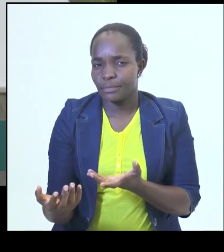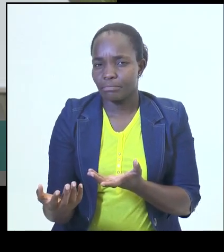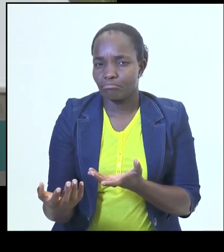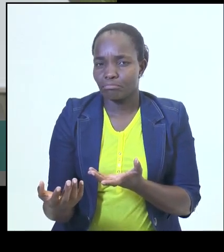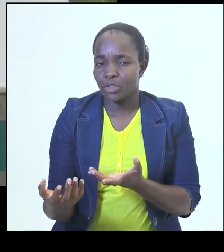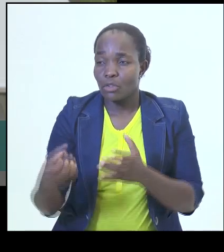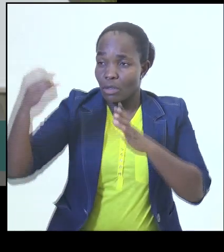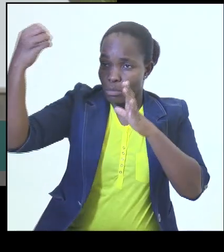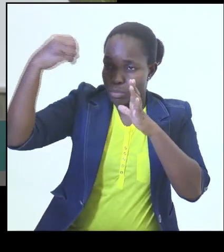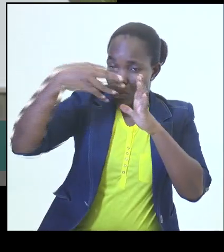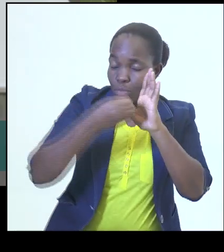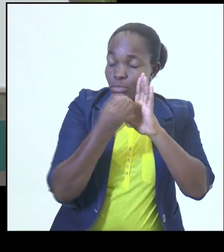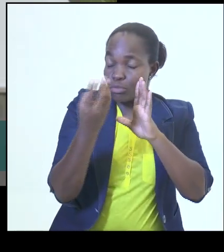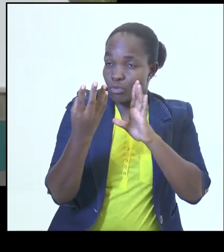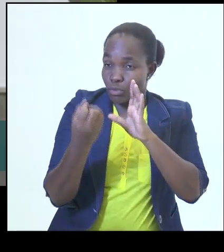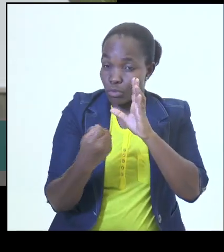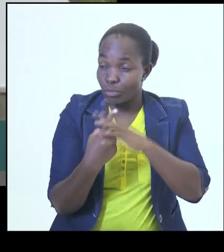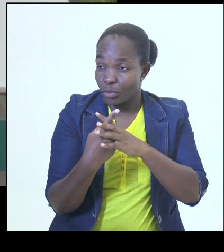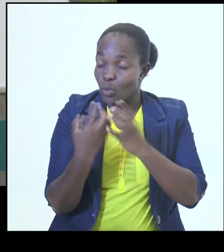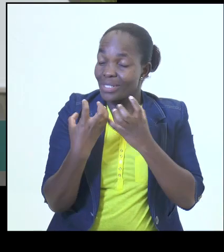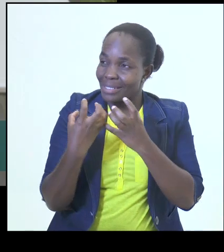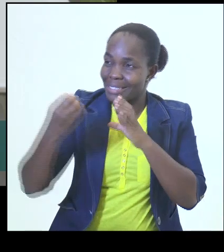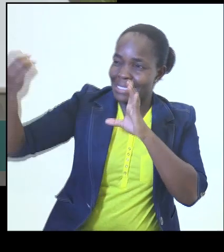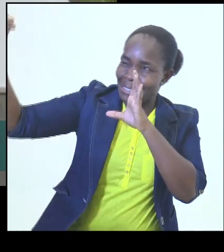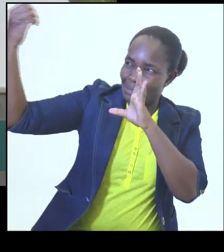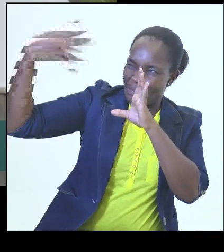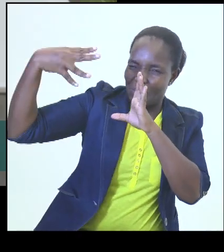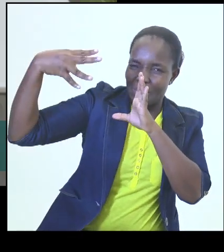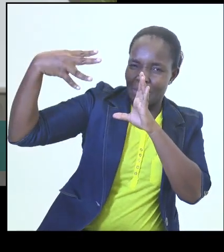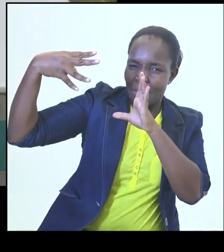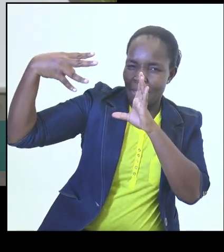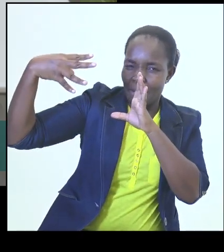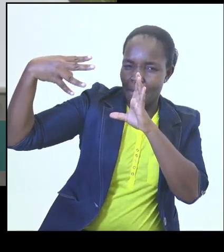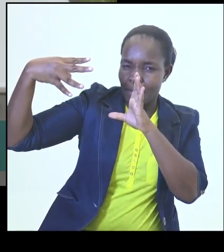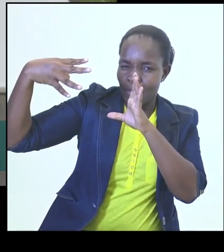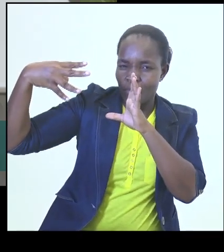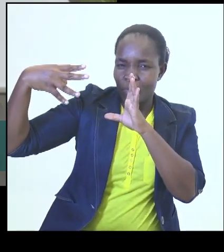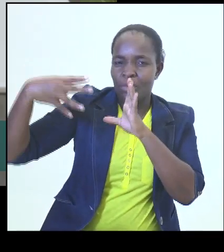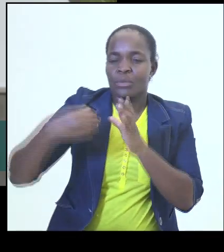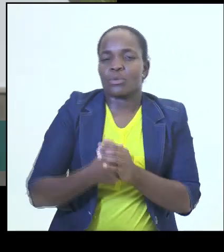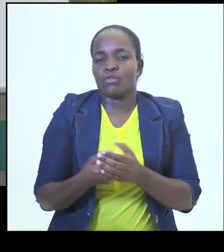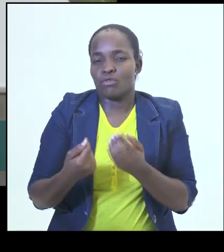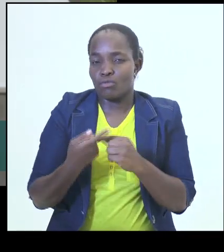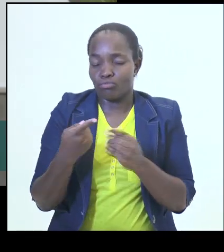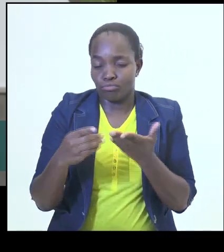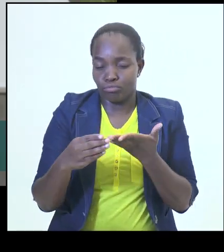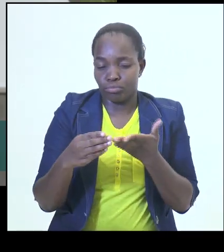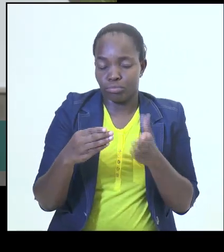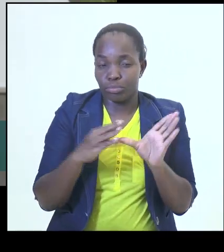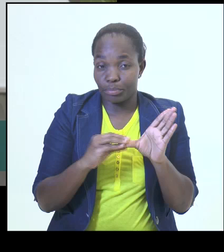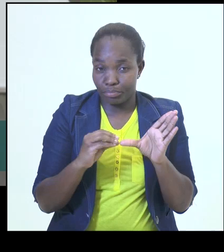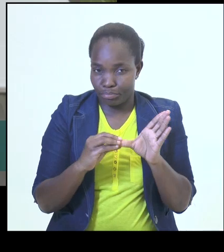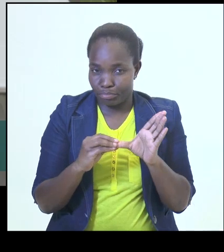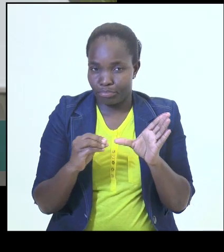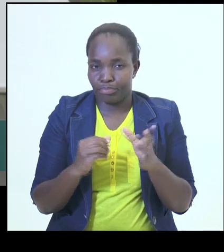photosynthesis. Plants need light energy, which is trapped by the chlorophyll in the chloroplast of the